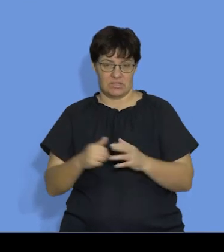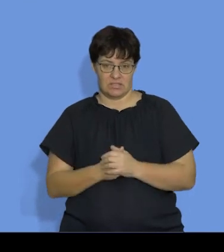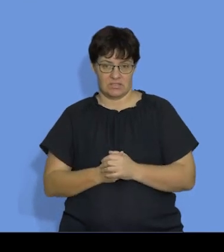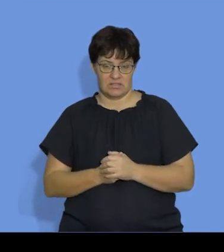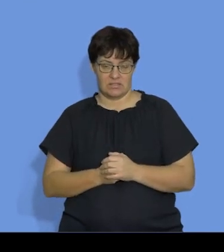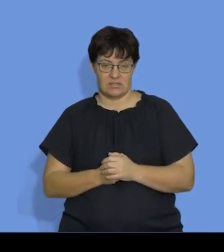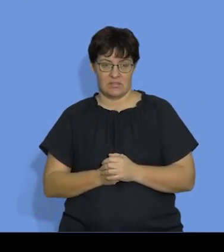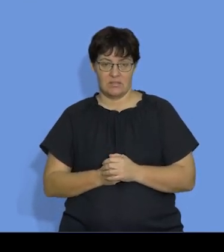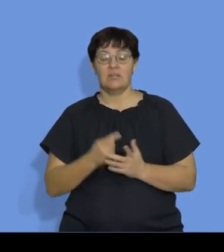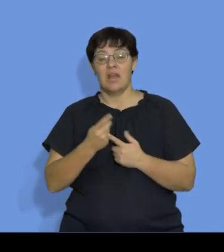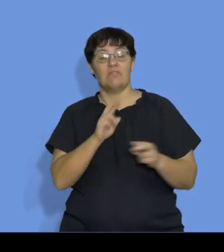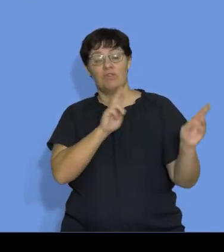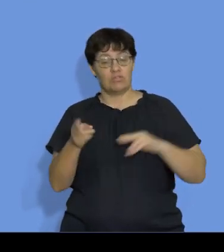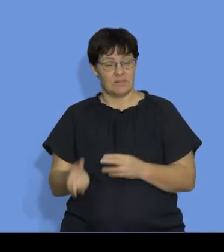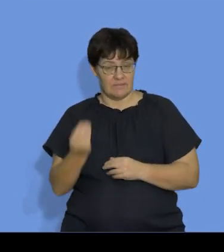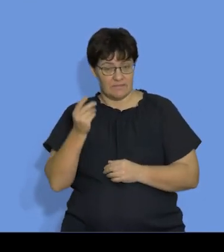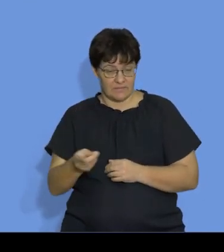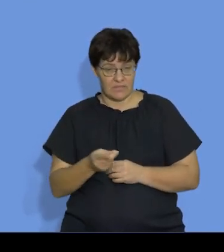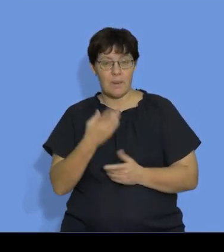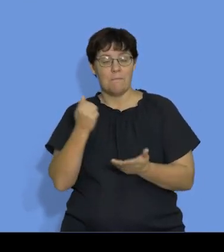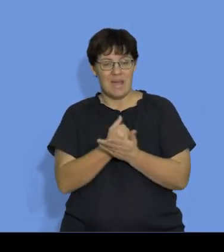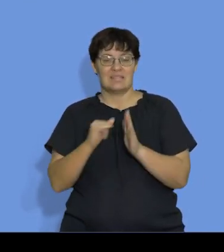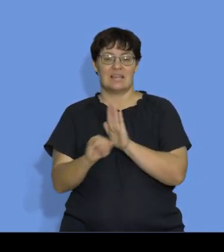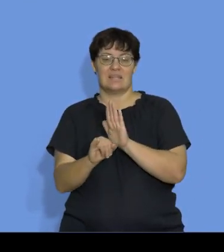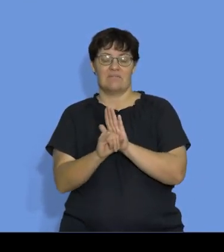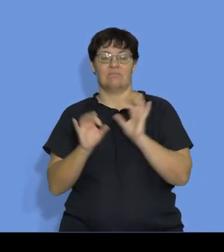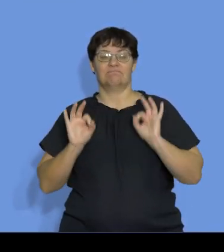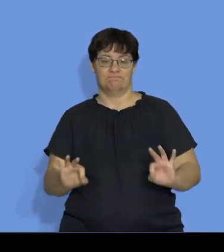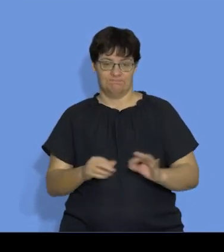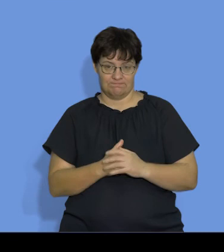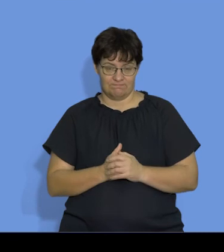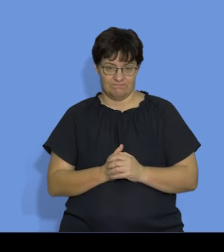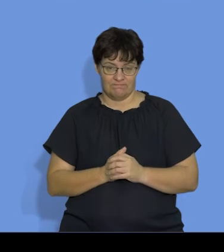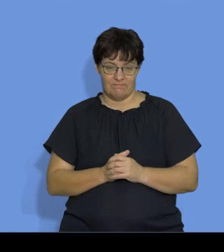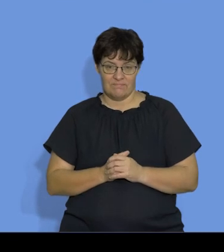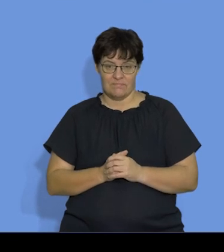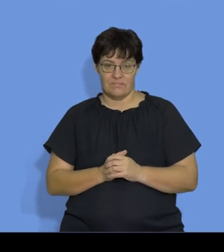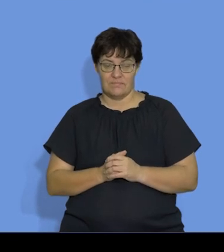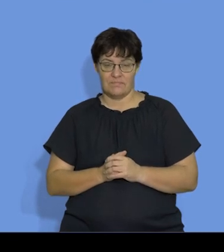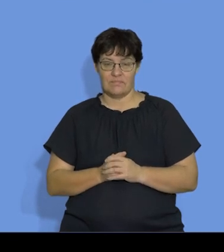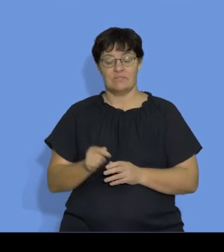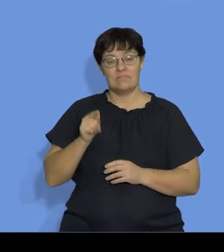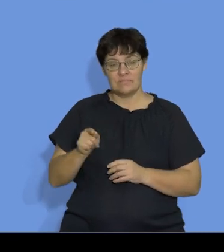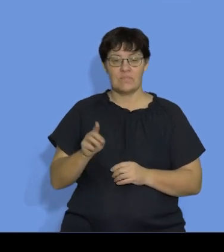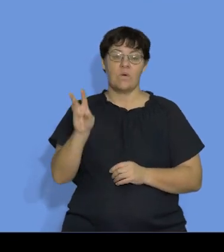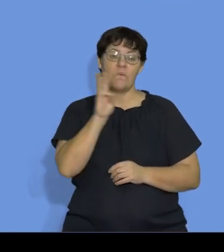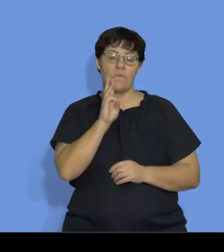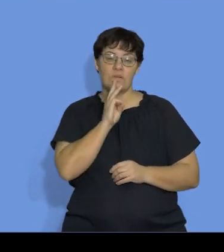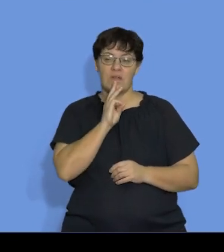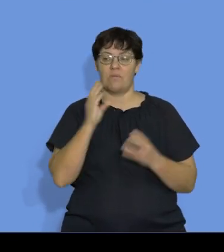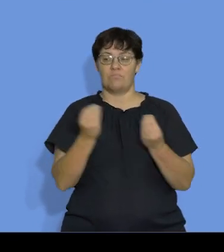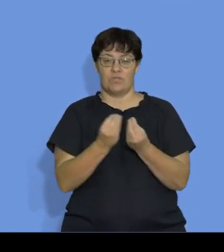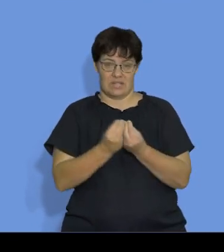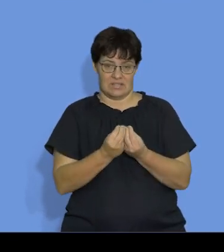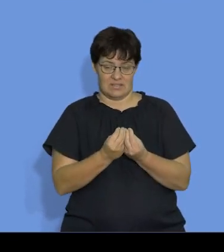the reactions, we need to identify the correct one, right? In this case, water is a product, right?